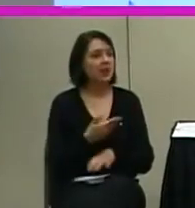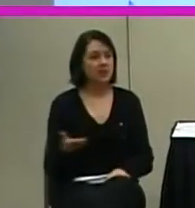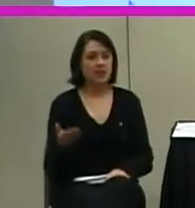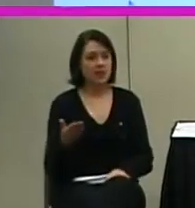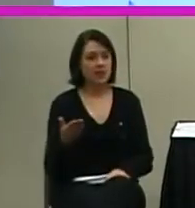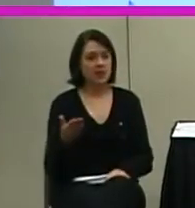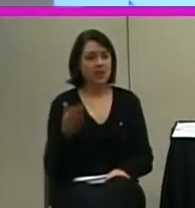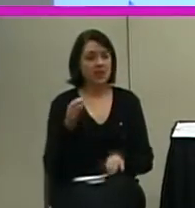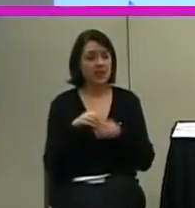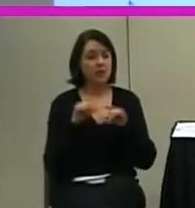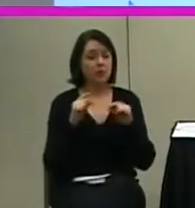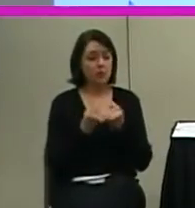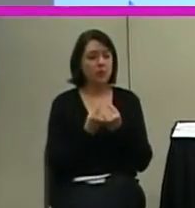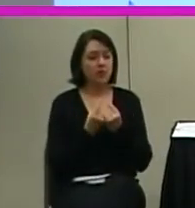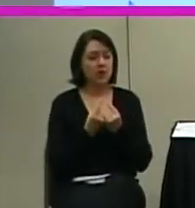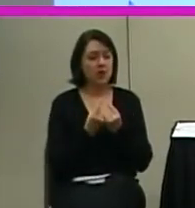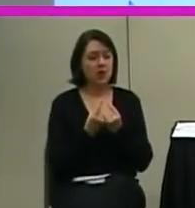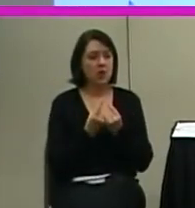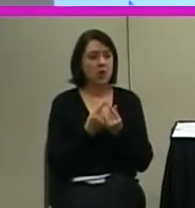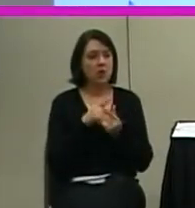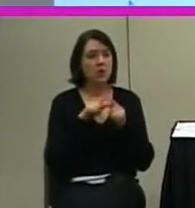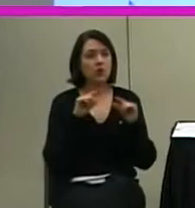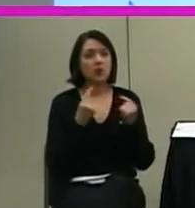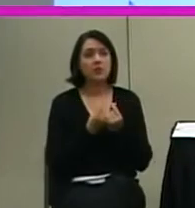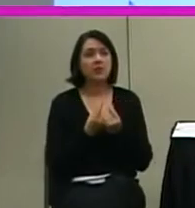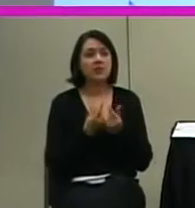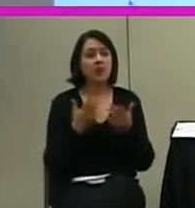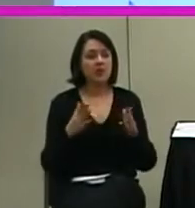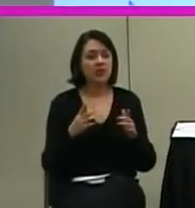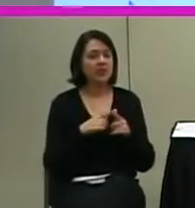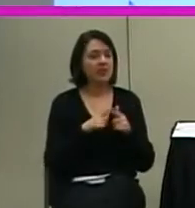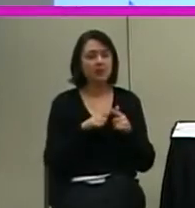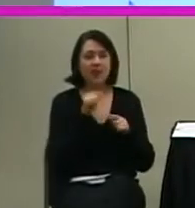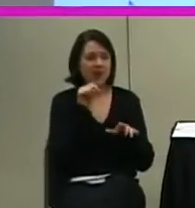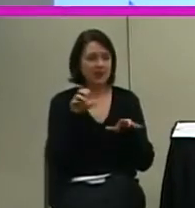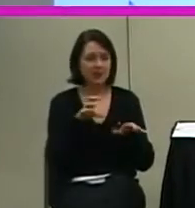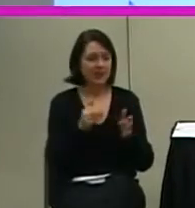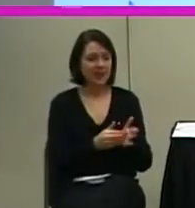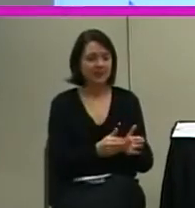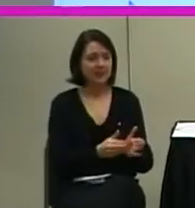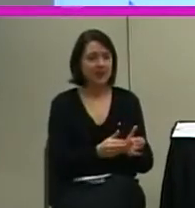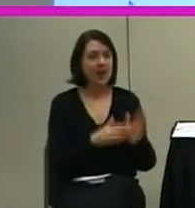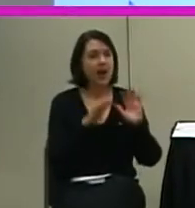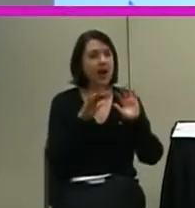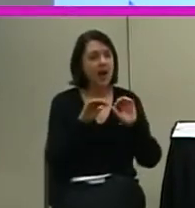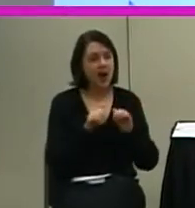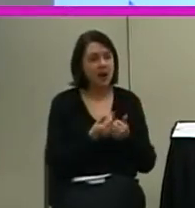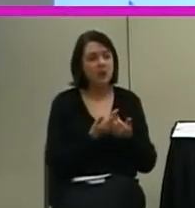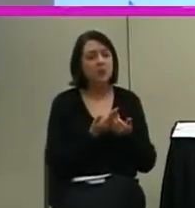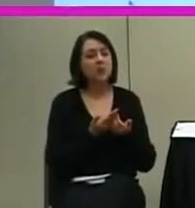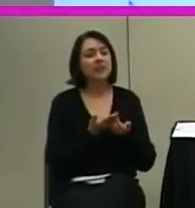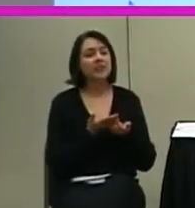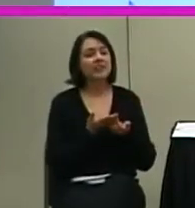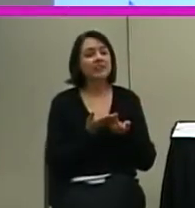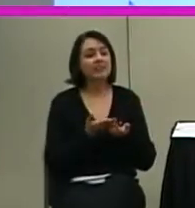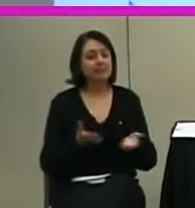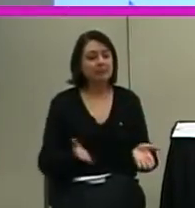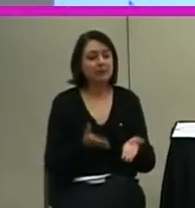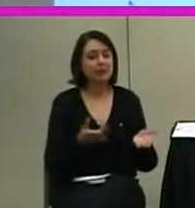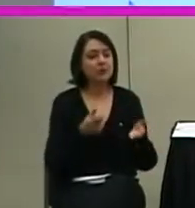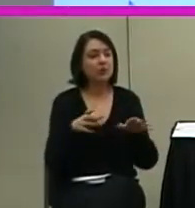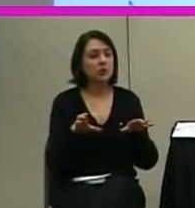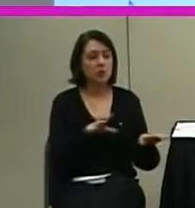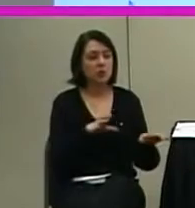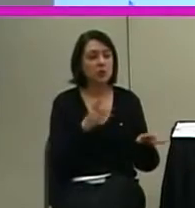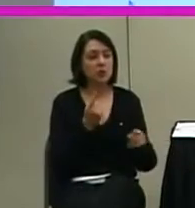anything in that group, and when the group is over, they'll never do it again. How do we get them to do it somewhere else now that we know